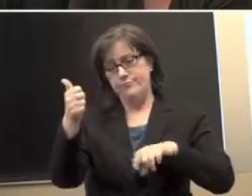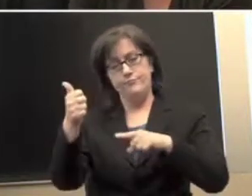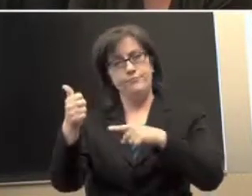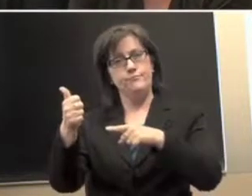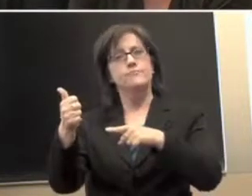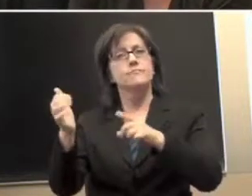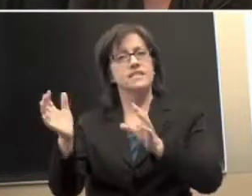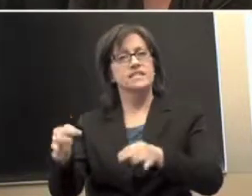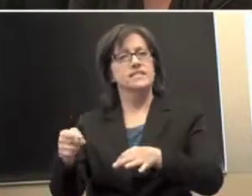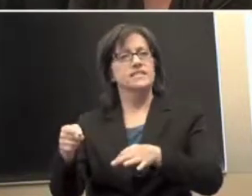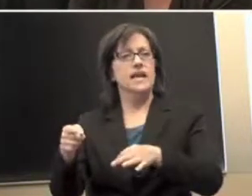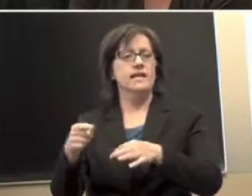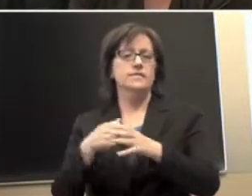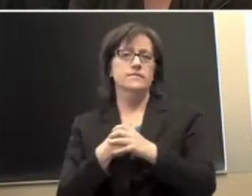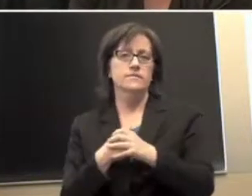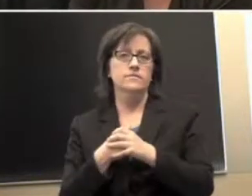discretion,